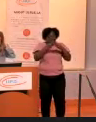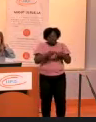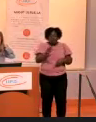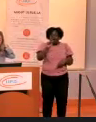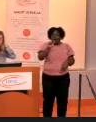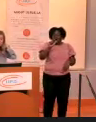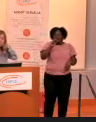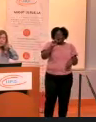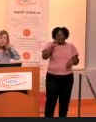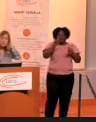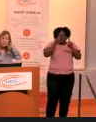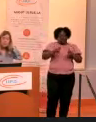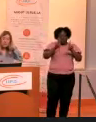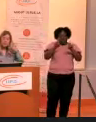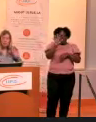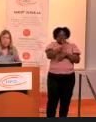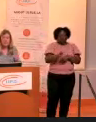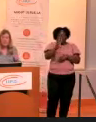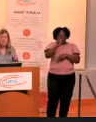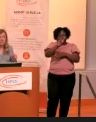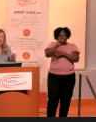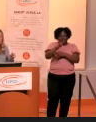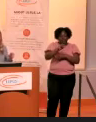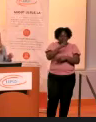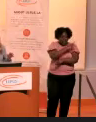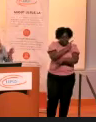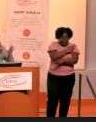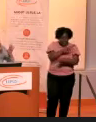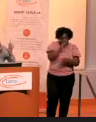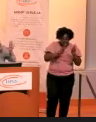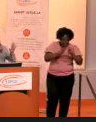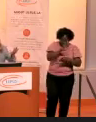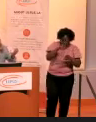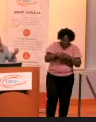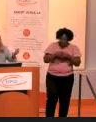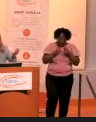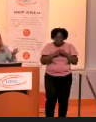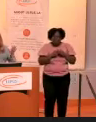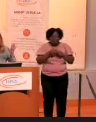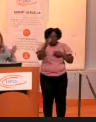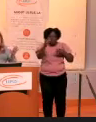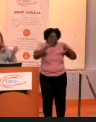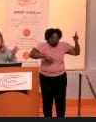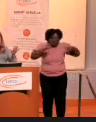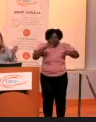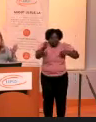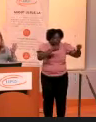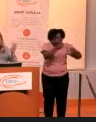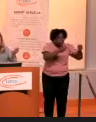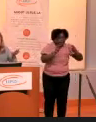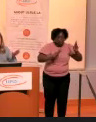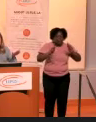there are about 370 patients in this trial. And they randomized people in the beginning